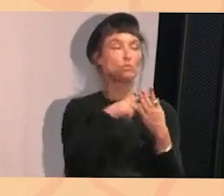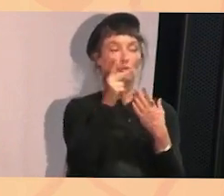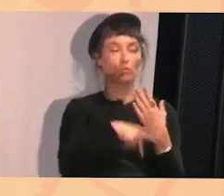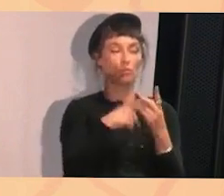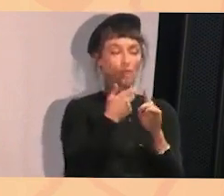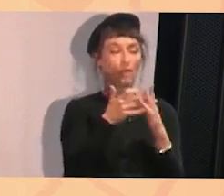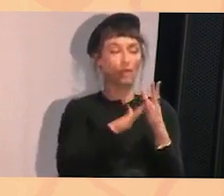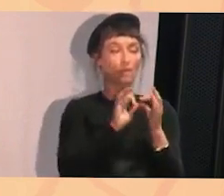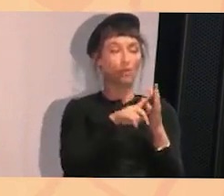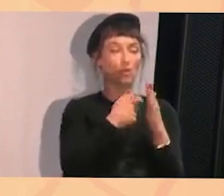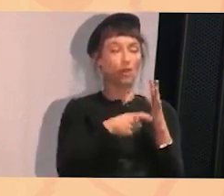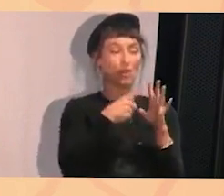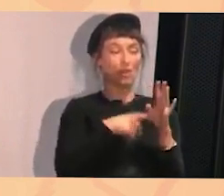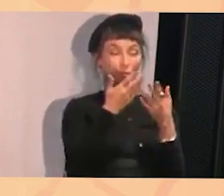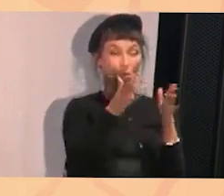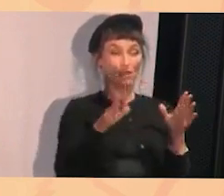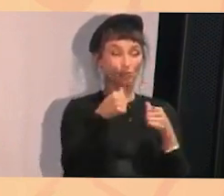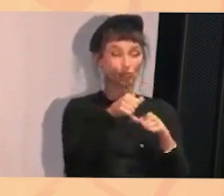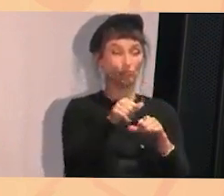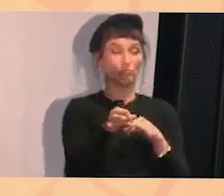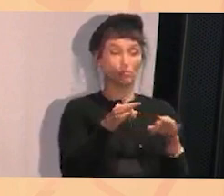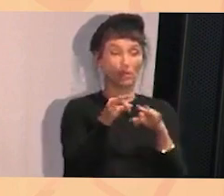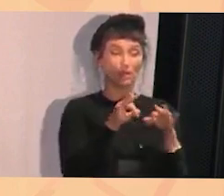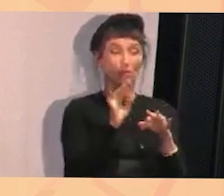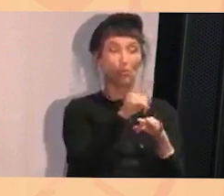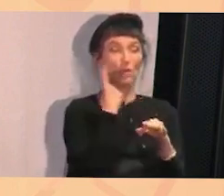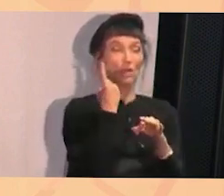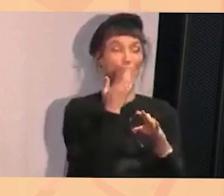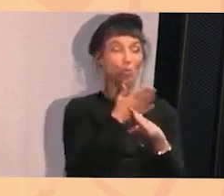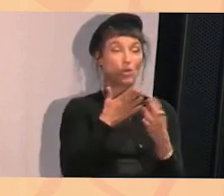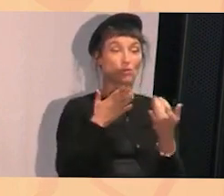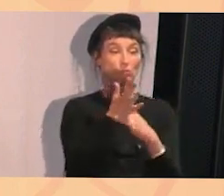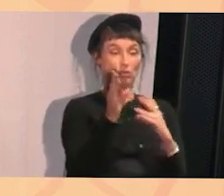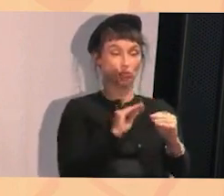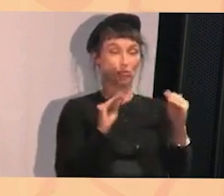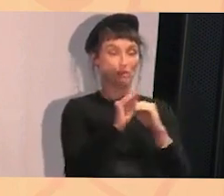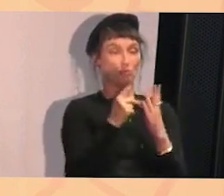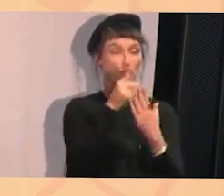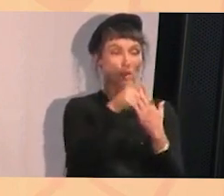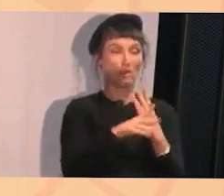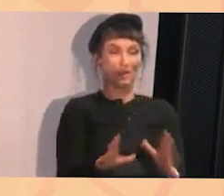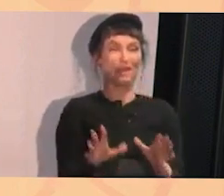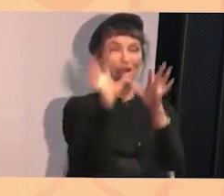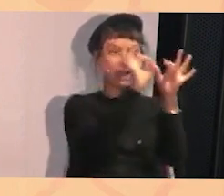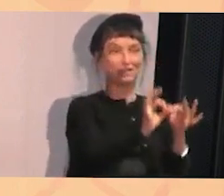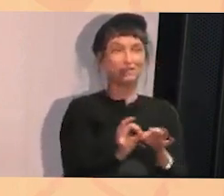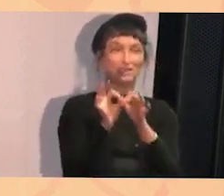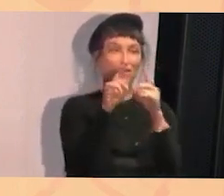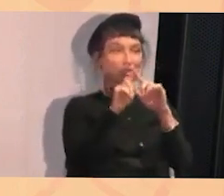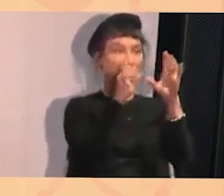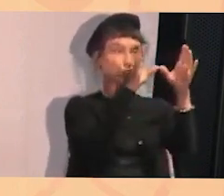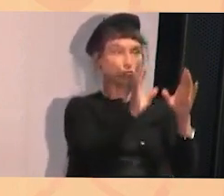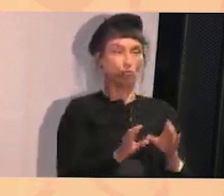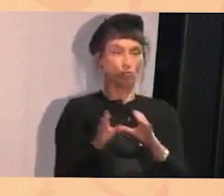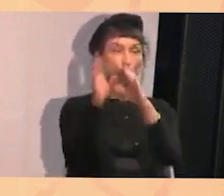Women's Strategy Plan, and we're working through the Trade Route project, as you saw, interconnecting our groups, because we understand, yes,